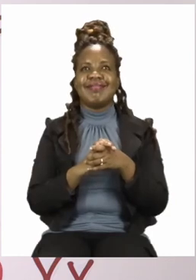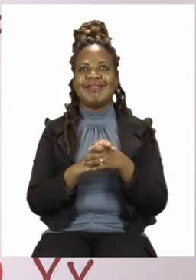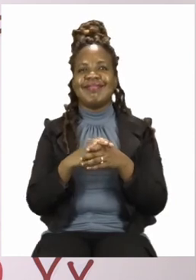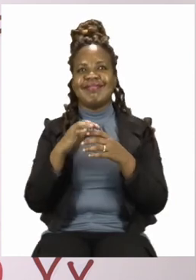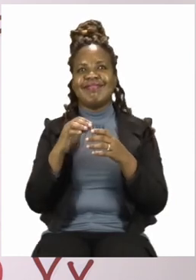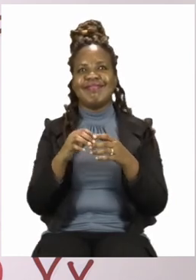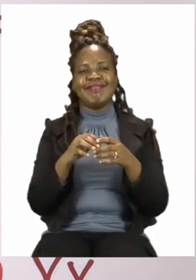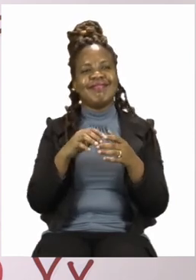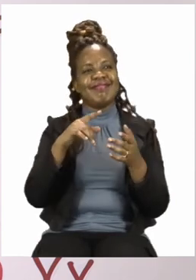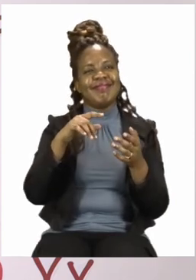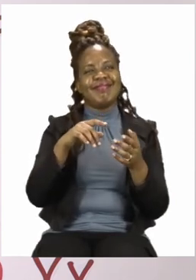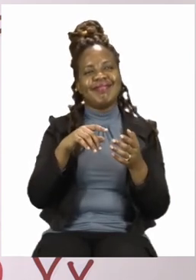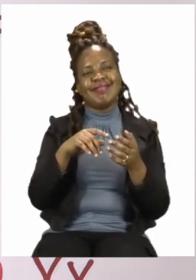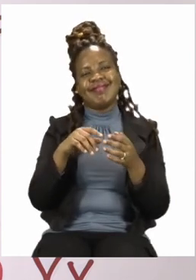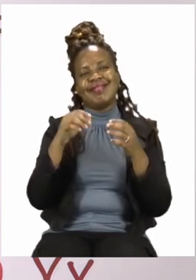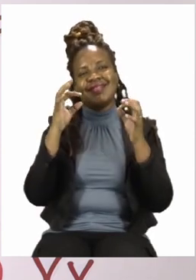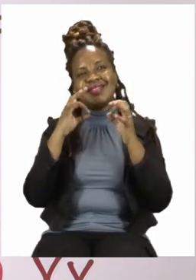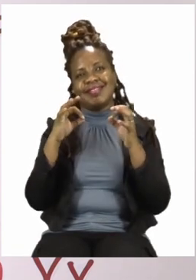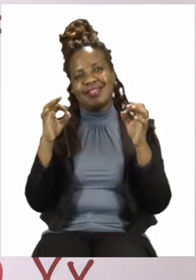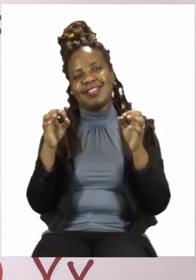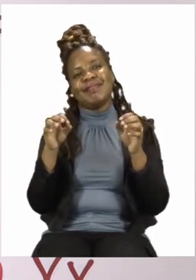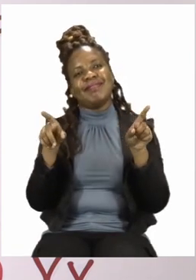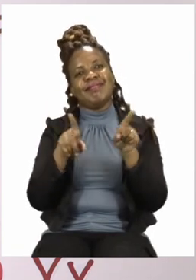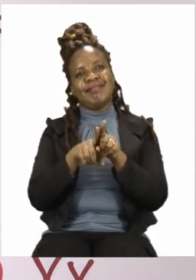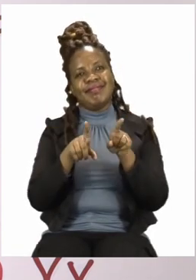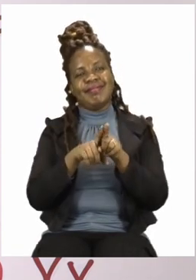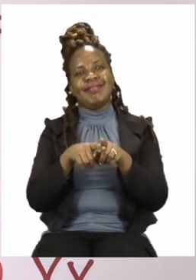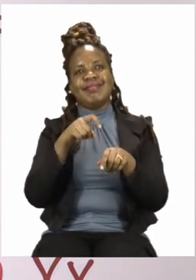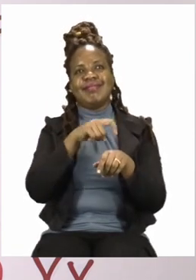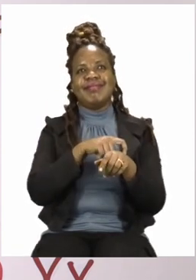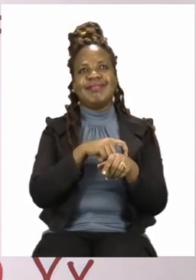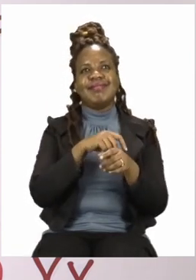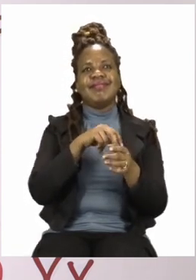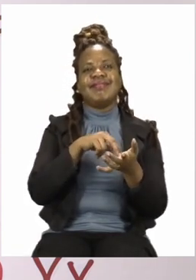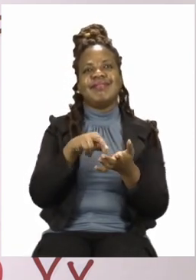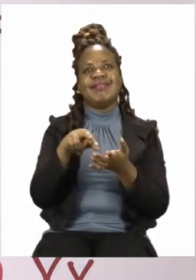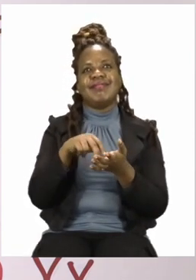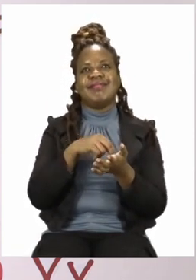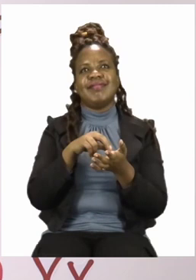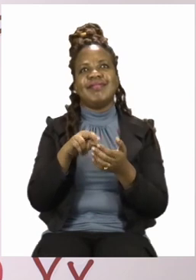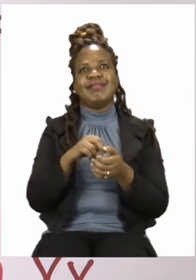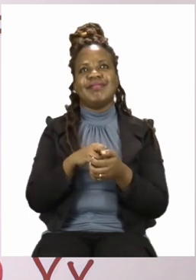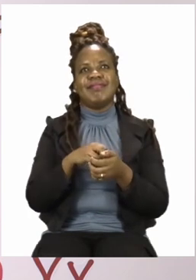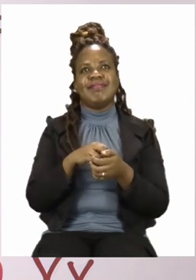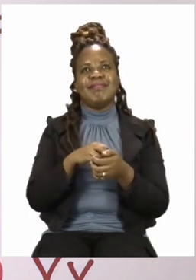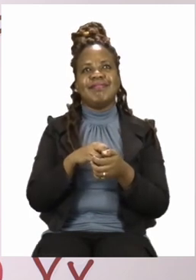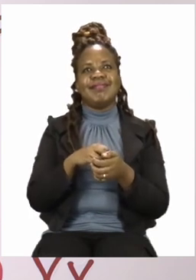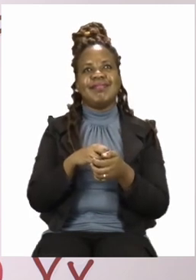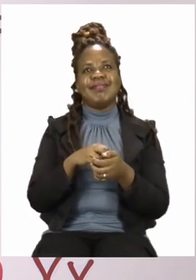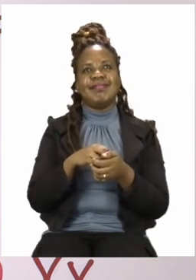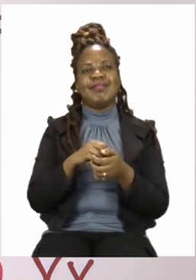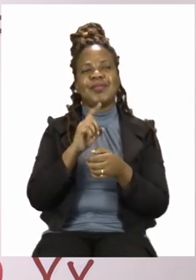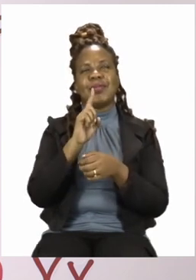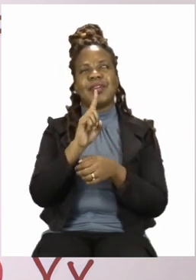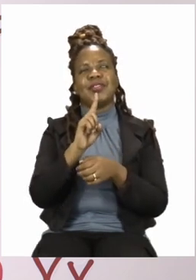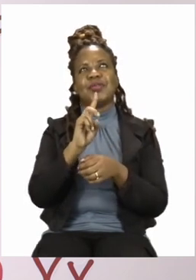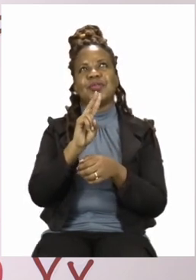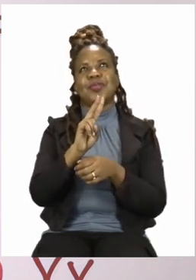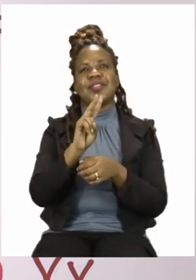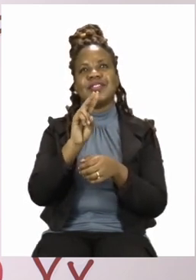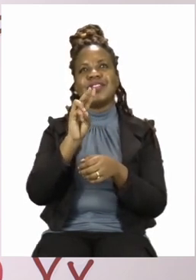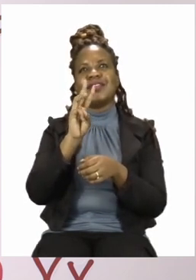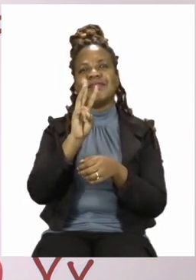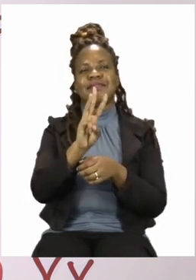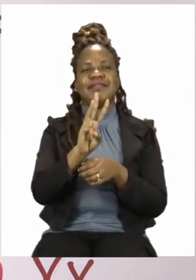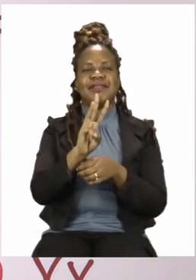and dance at the same time. Are you ready? Well done. And one, two, three,